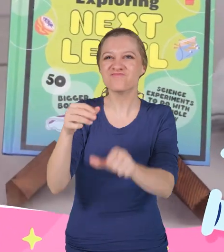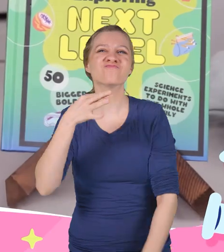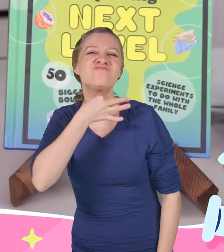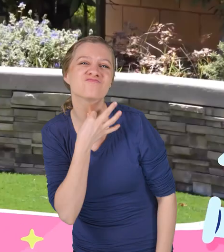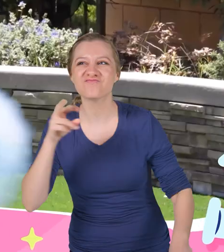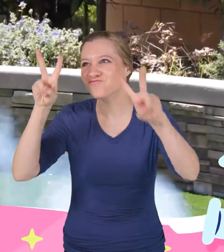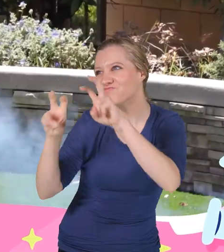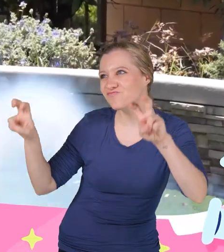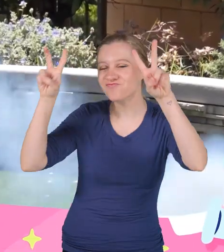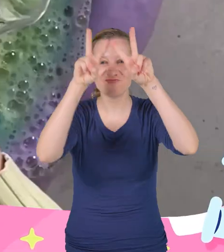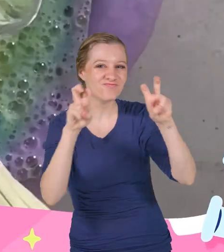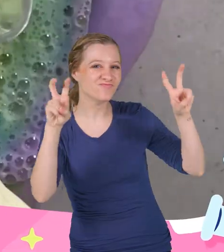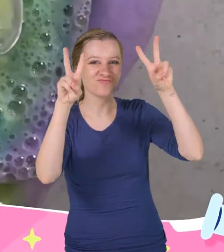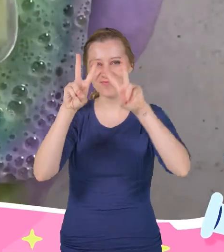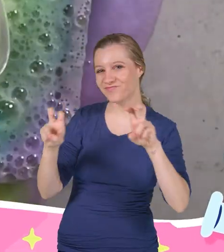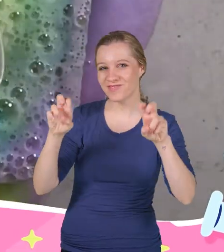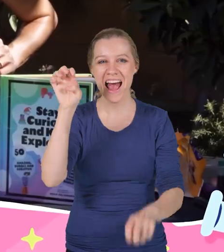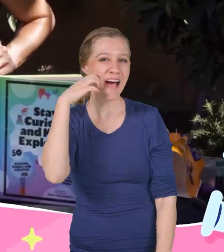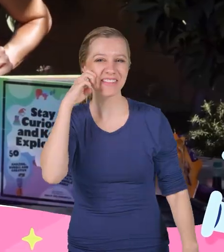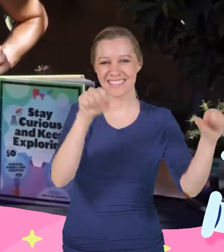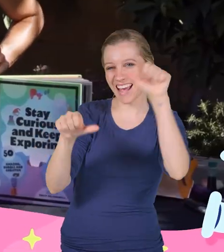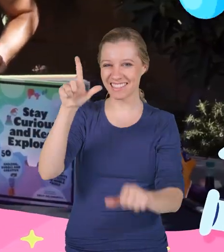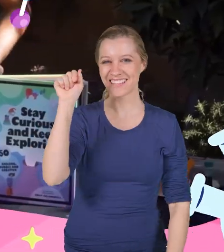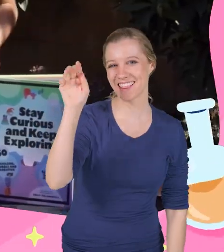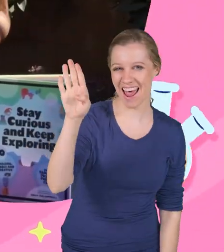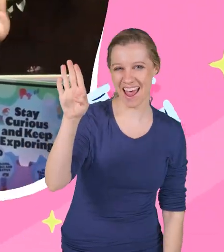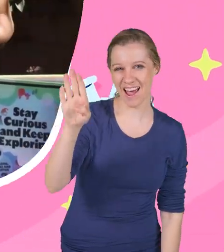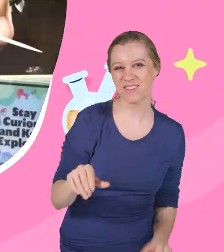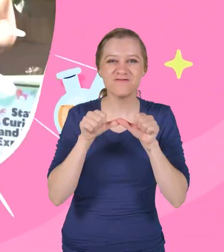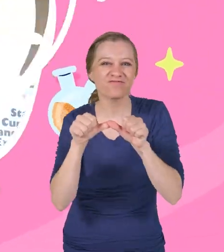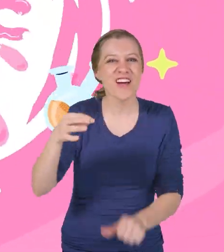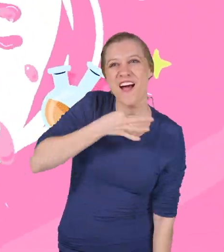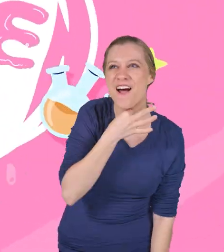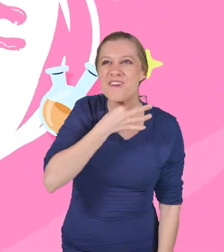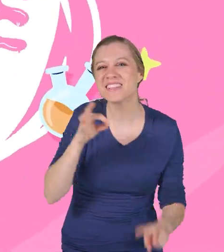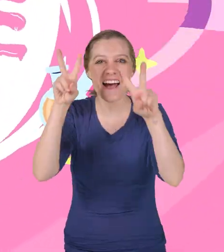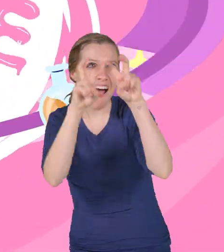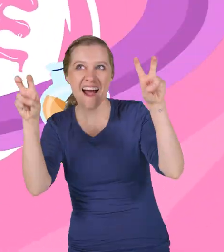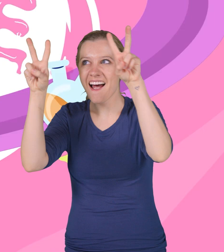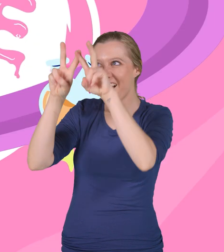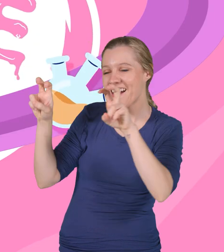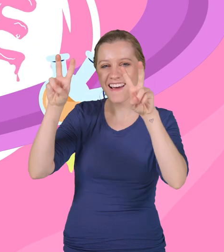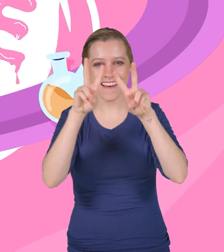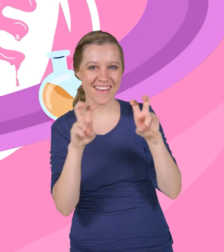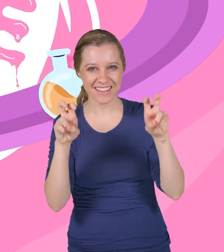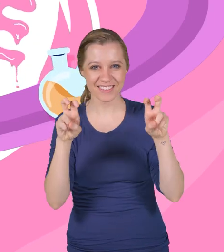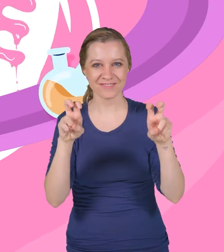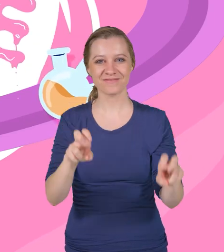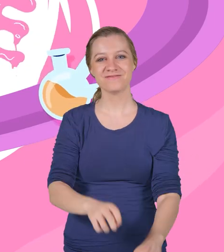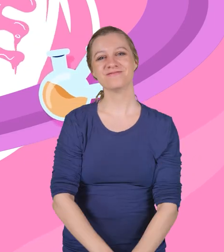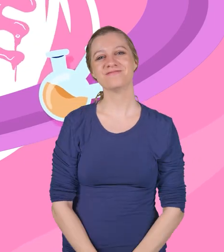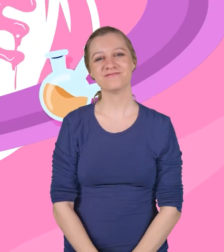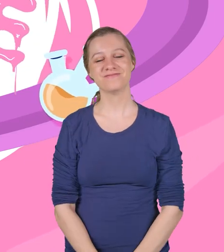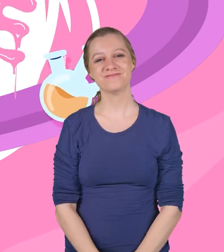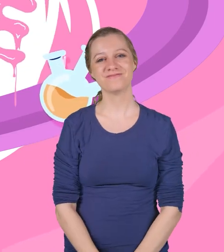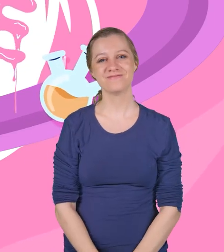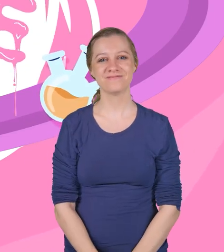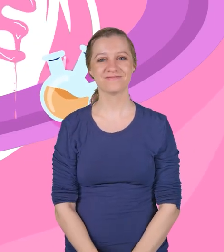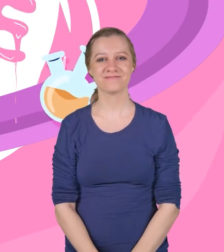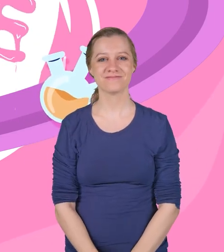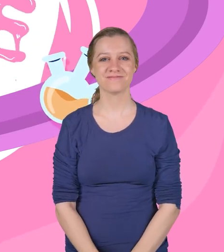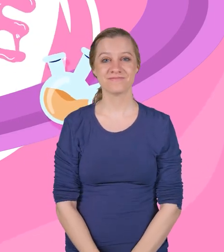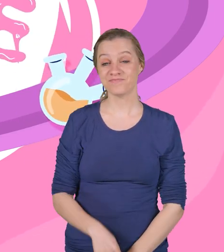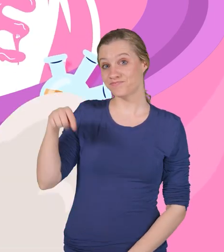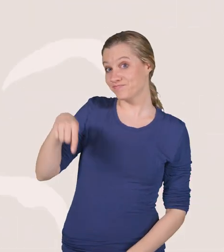Emily's Science Lab. Stay curious and keep exploring. Emily's Science Lab. Stay curious and keep